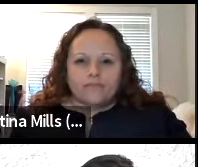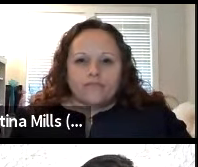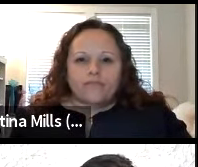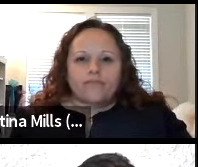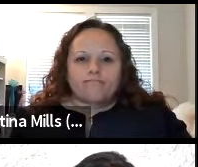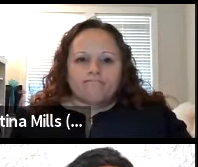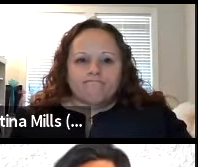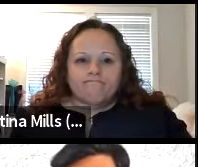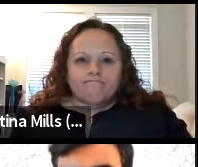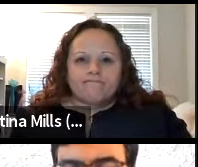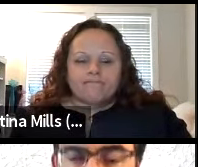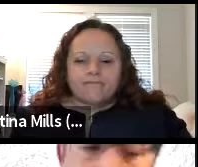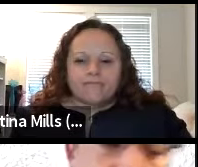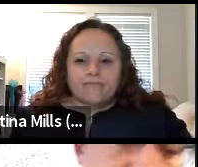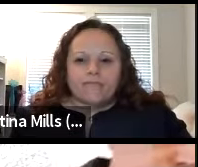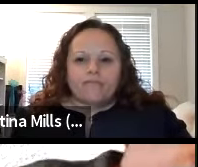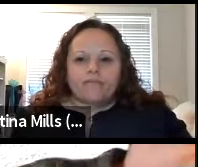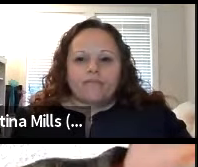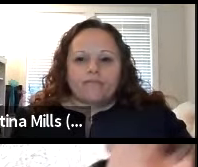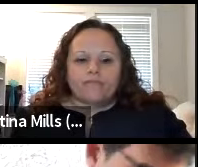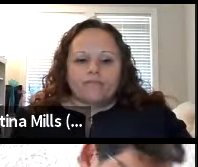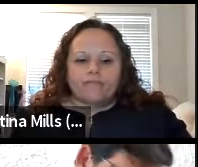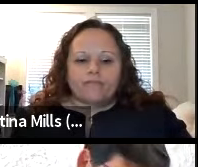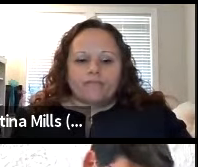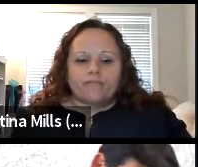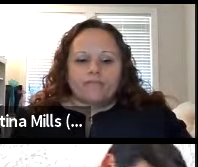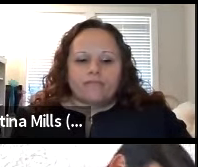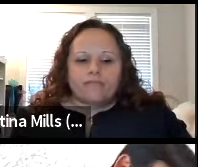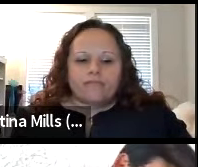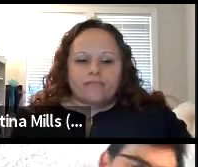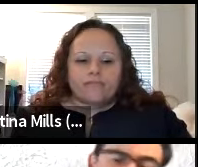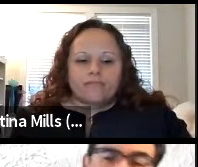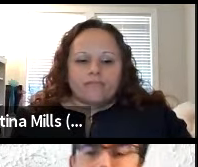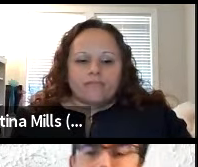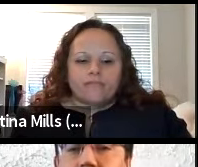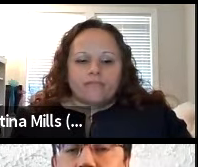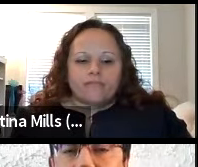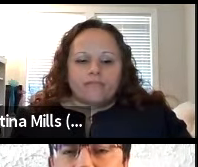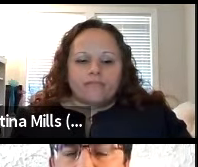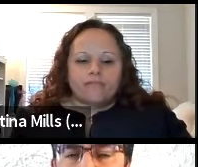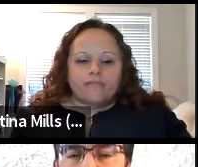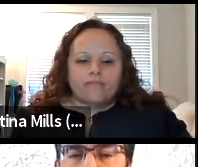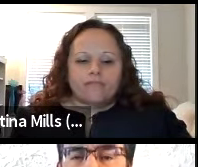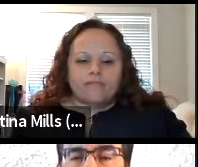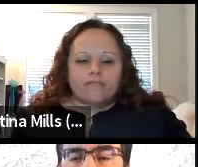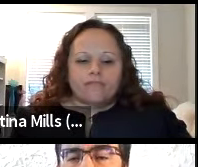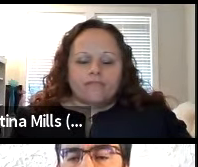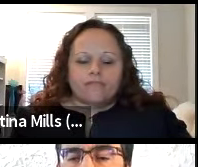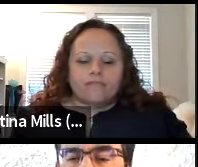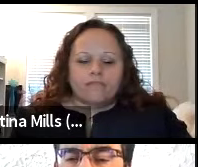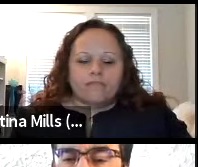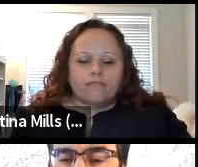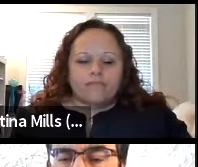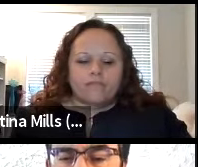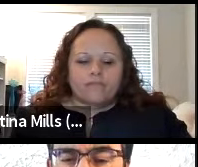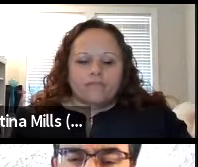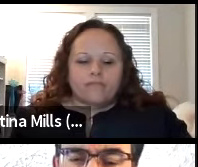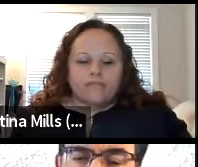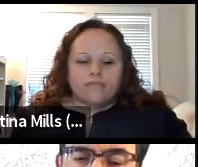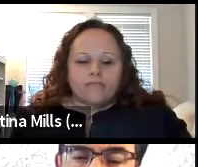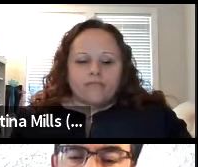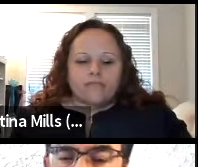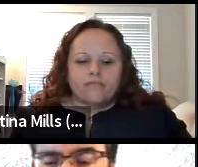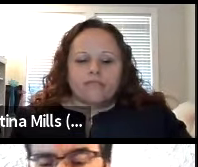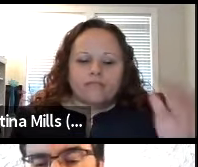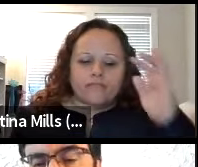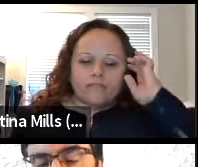concern would be that as this is trotted out and as we have delineated what those qualifying conditions are,